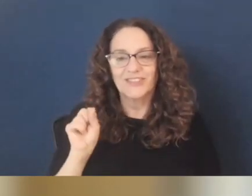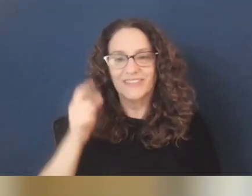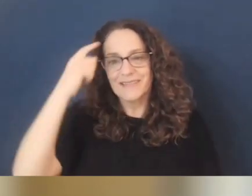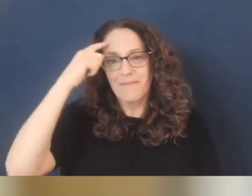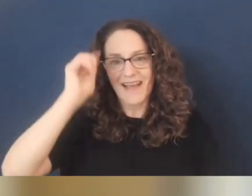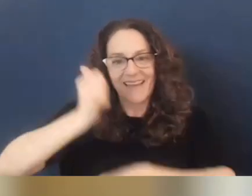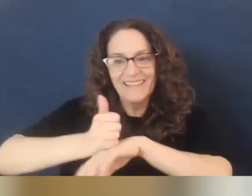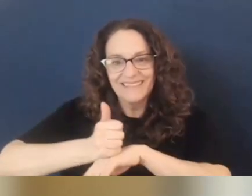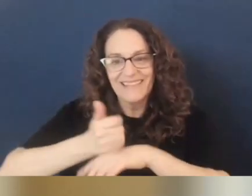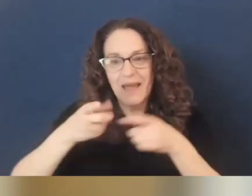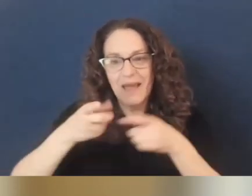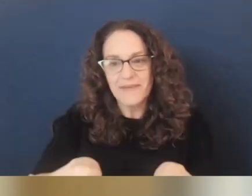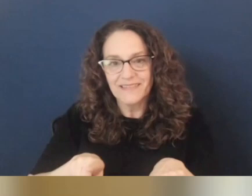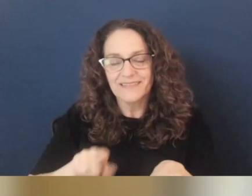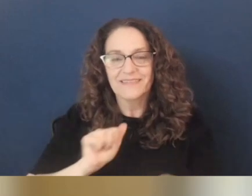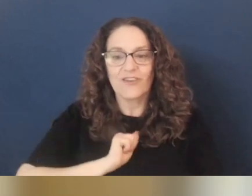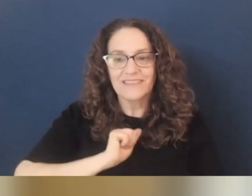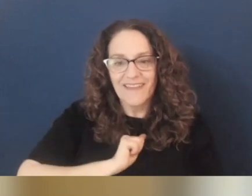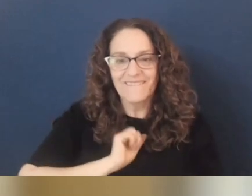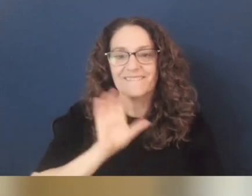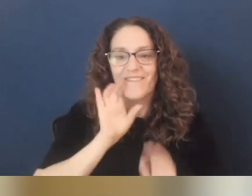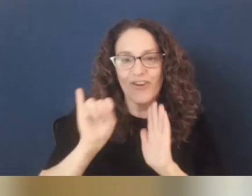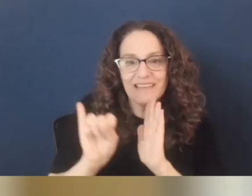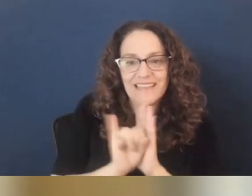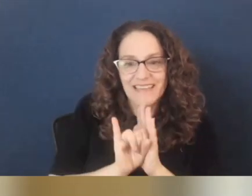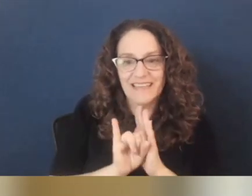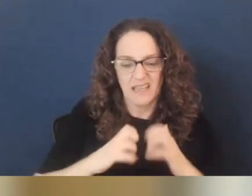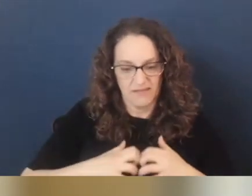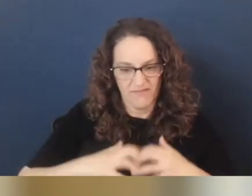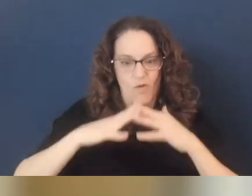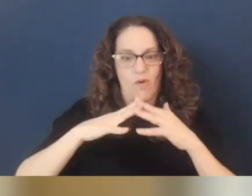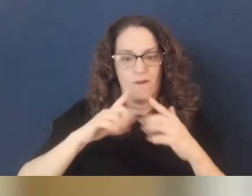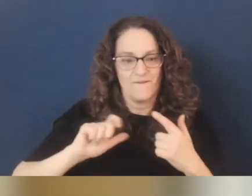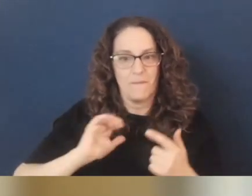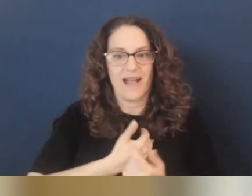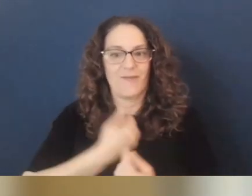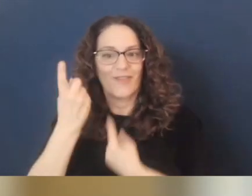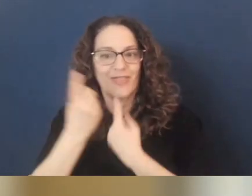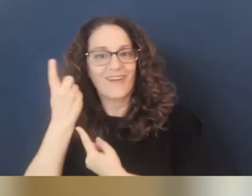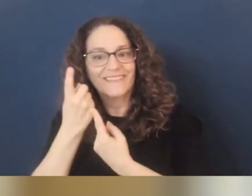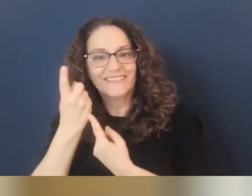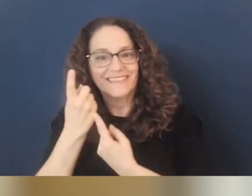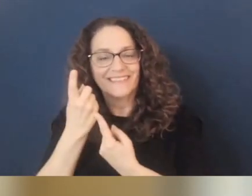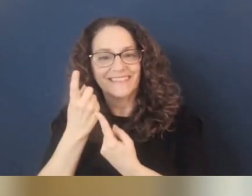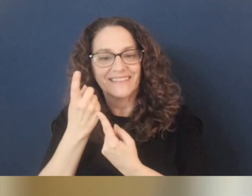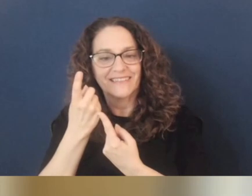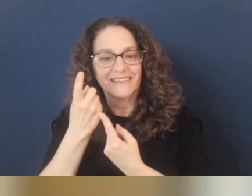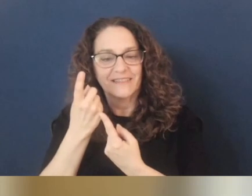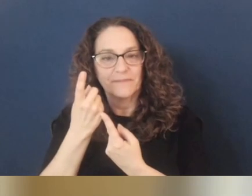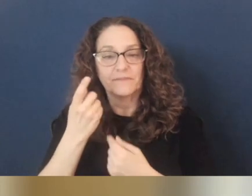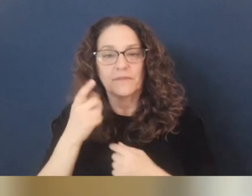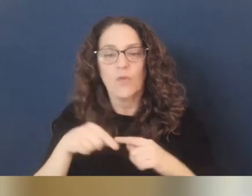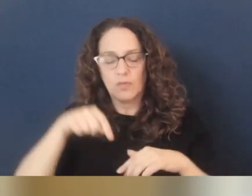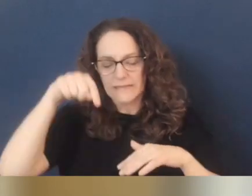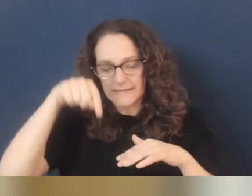of self, how our identity is formed through the very way we think. And we have the possibility of freeing the mind at a very